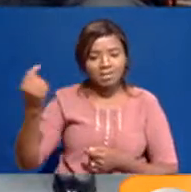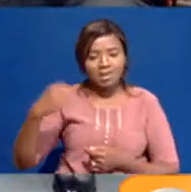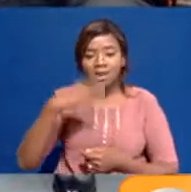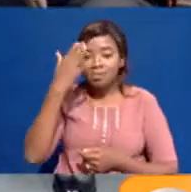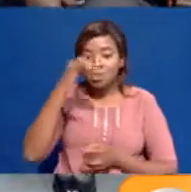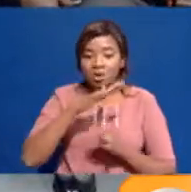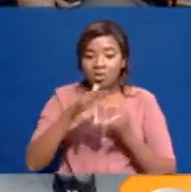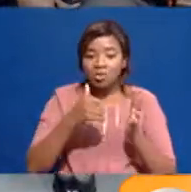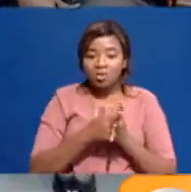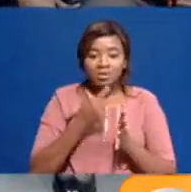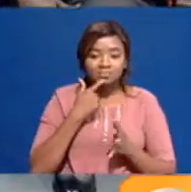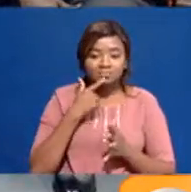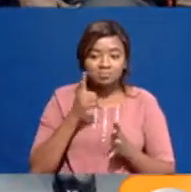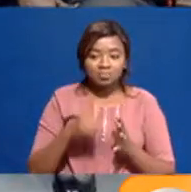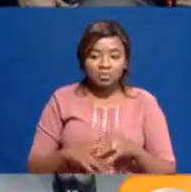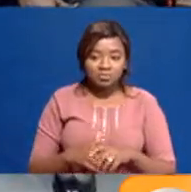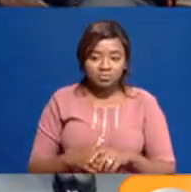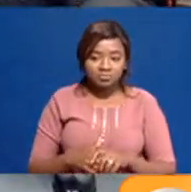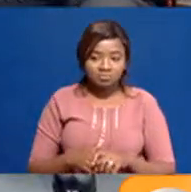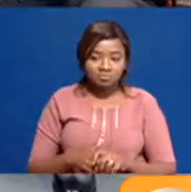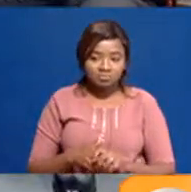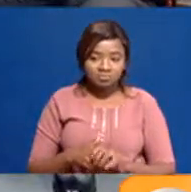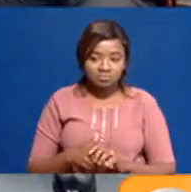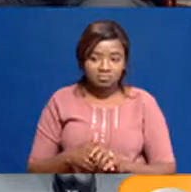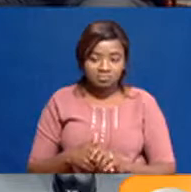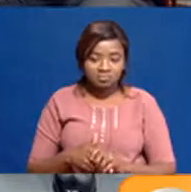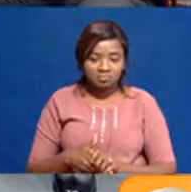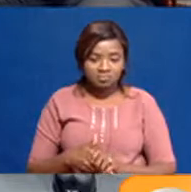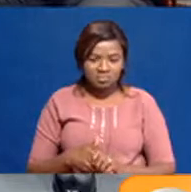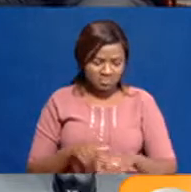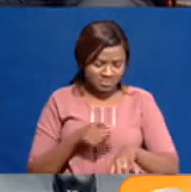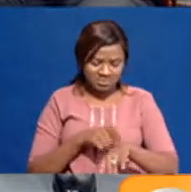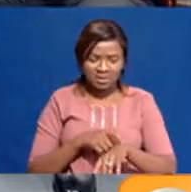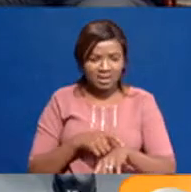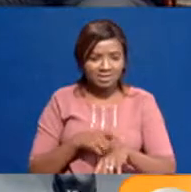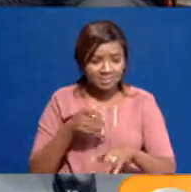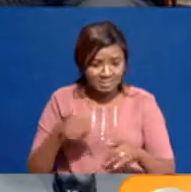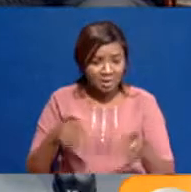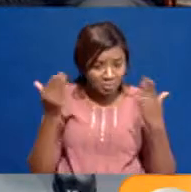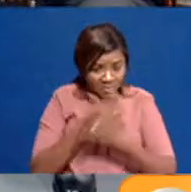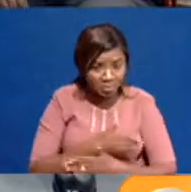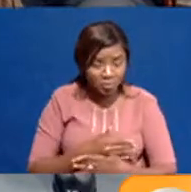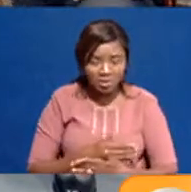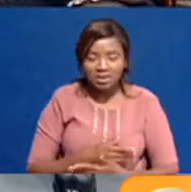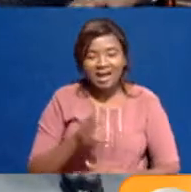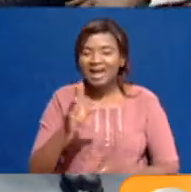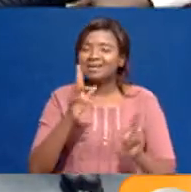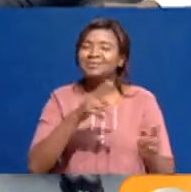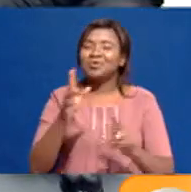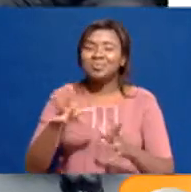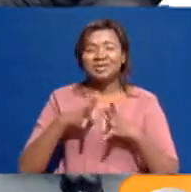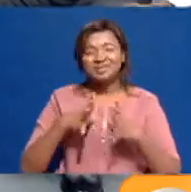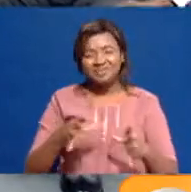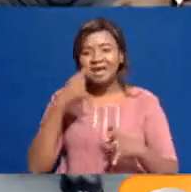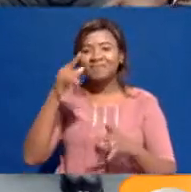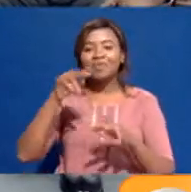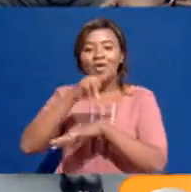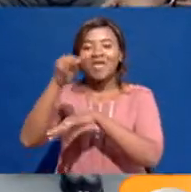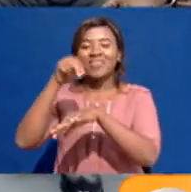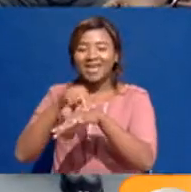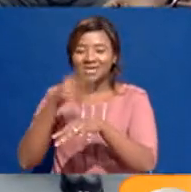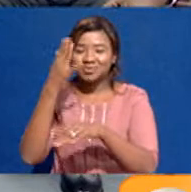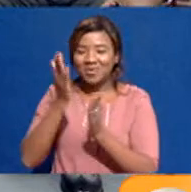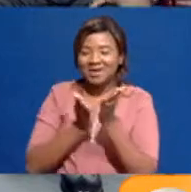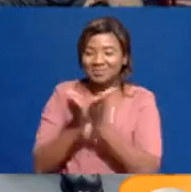everyone says this wise night, words. This night. Yes. It's okay. It's for the nation. We're serving the nation. I have to change.